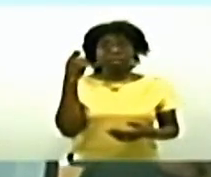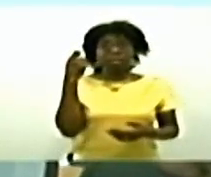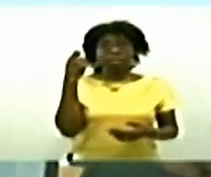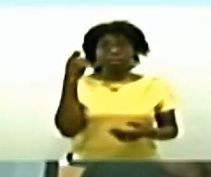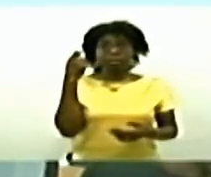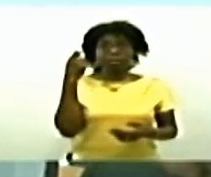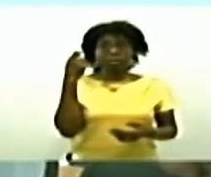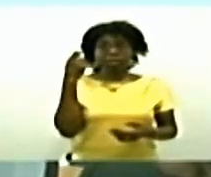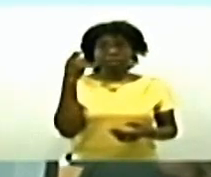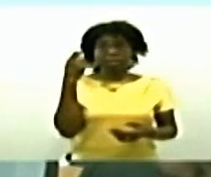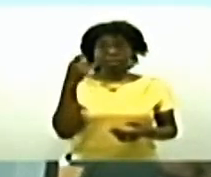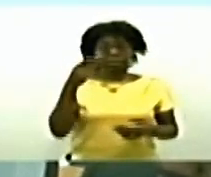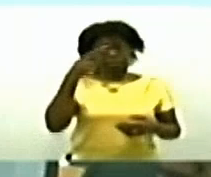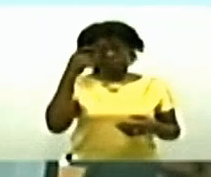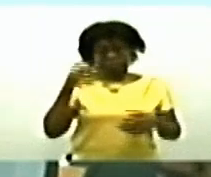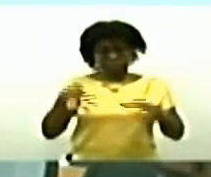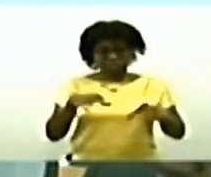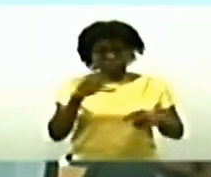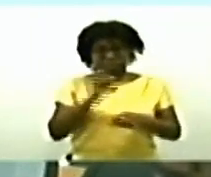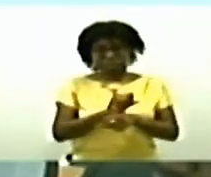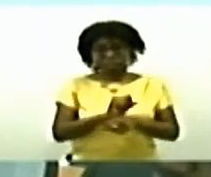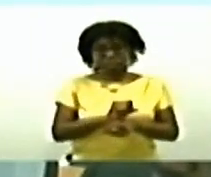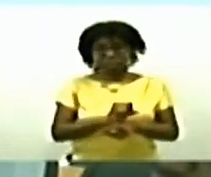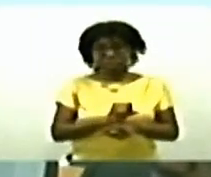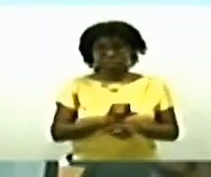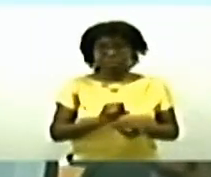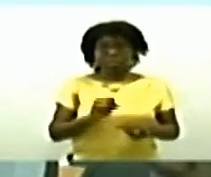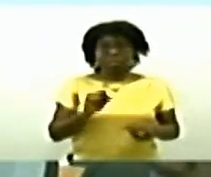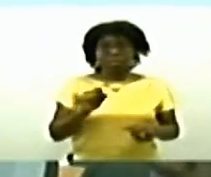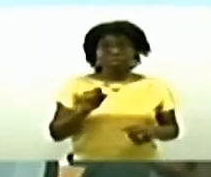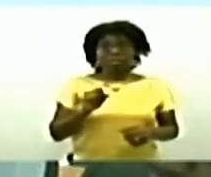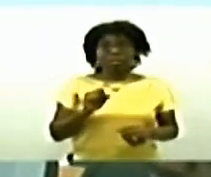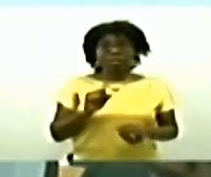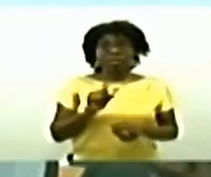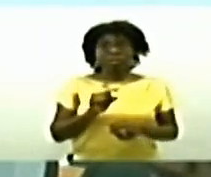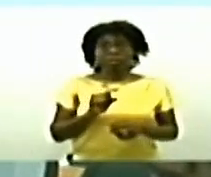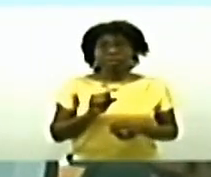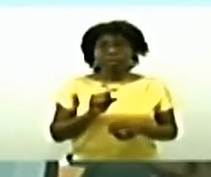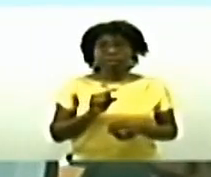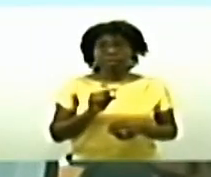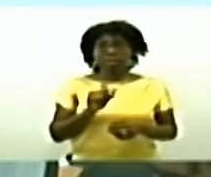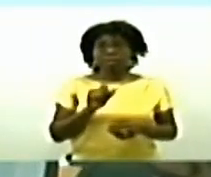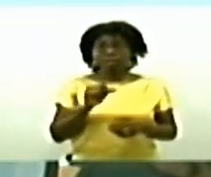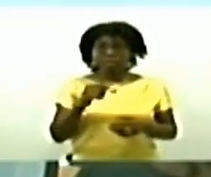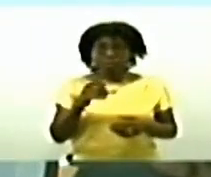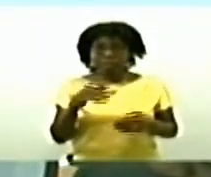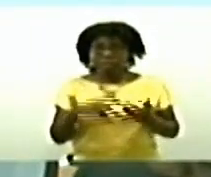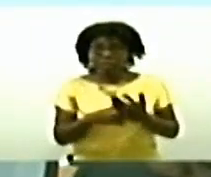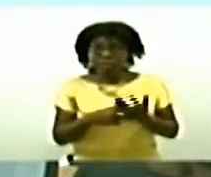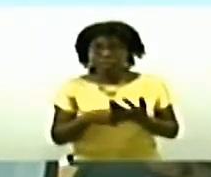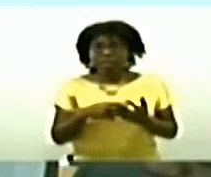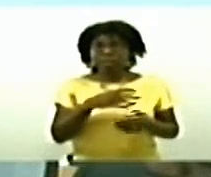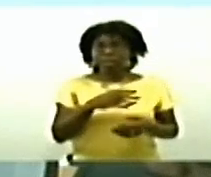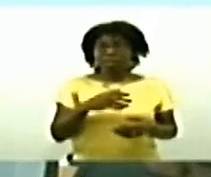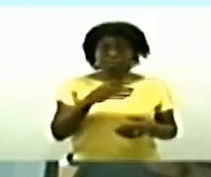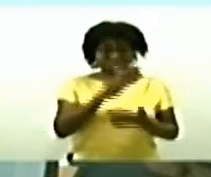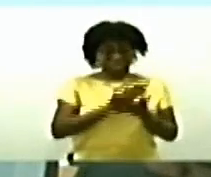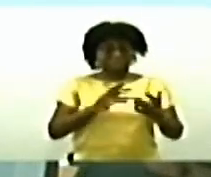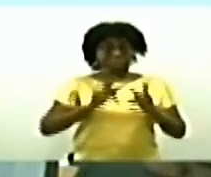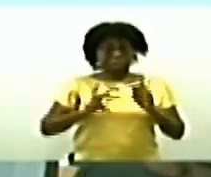a work that, as you say, enforcing the law, writing up tickets and so forth. Sometimes people react to